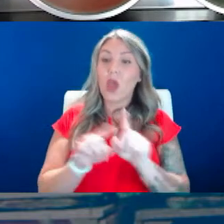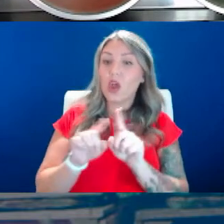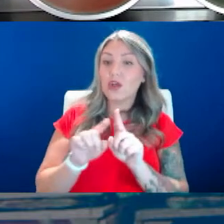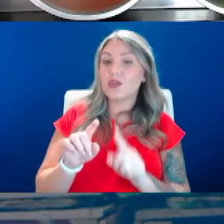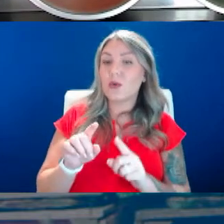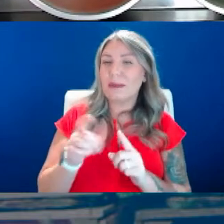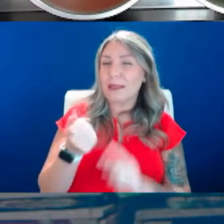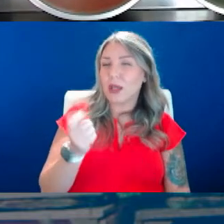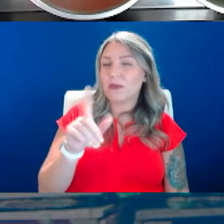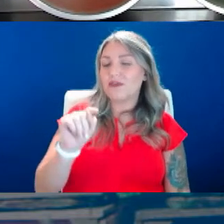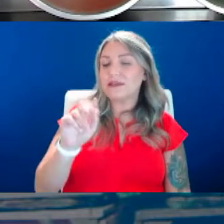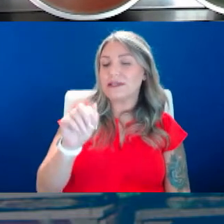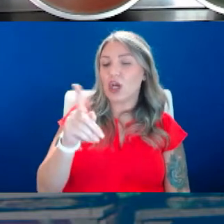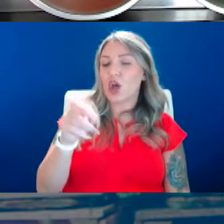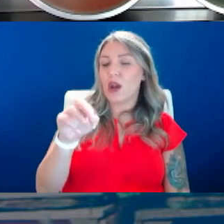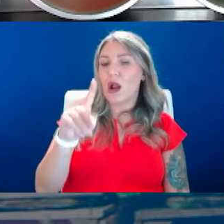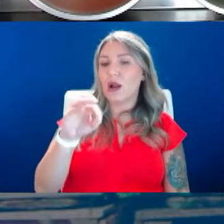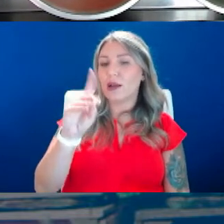sauce,